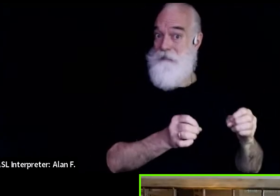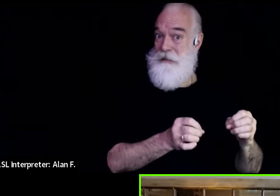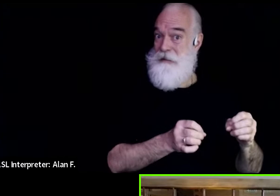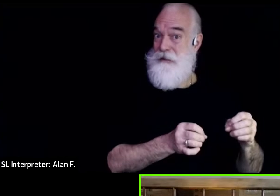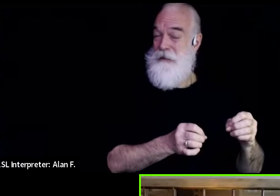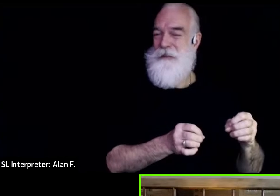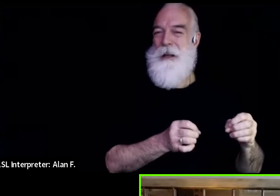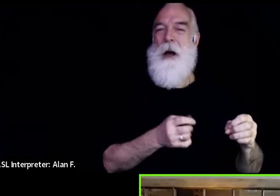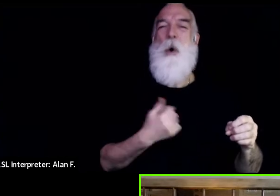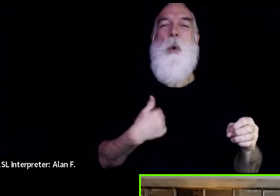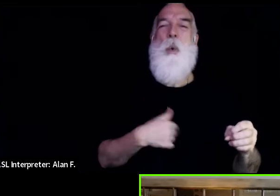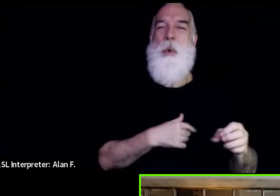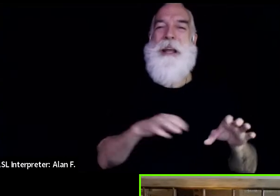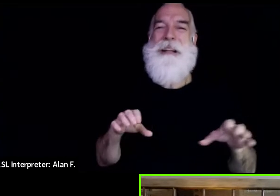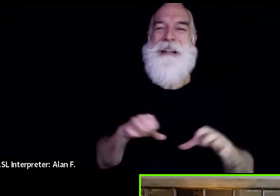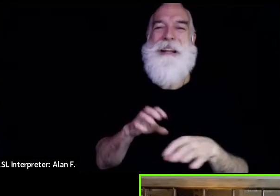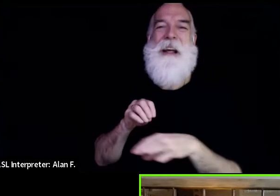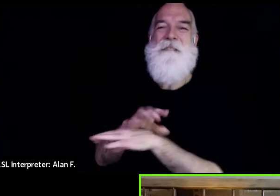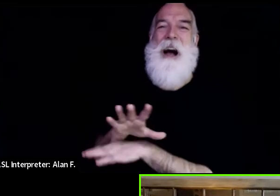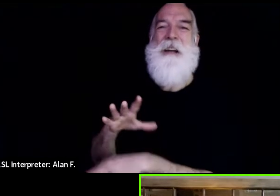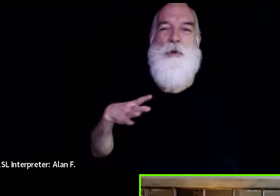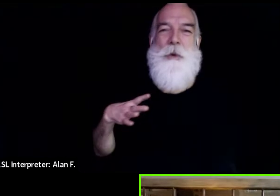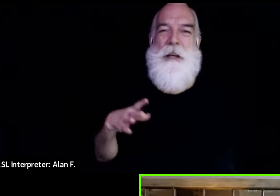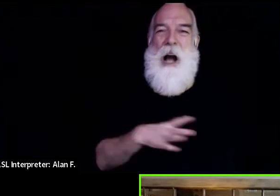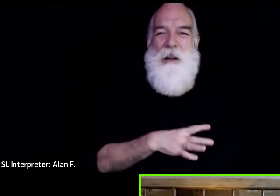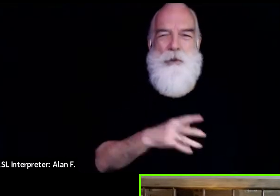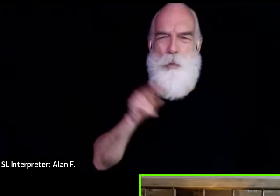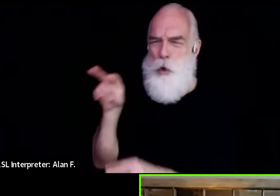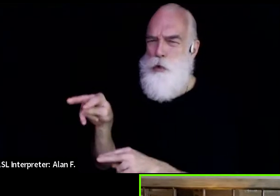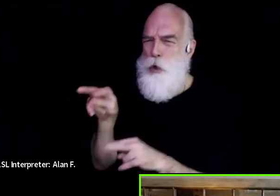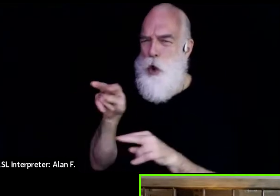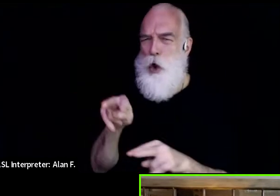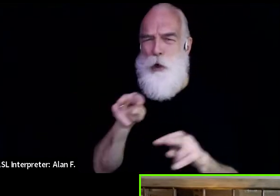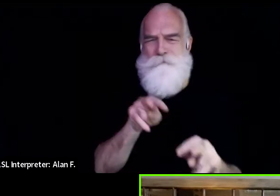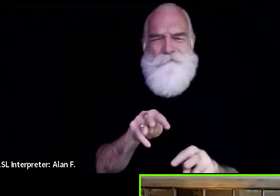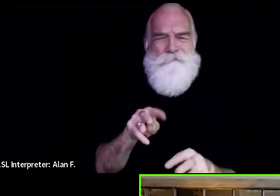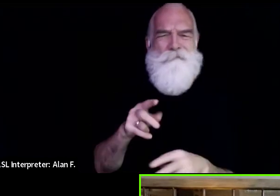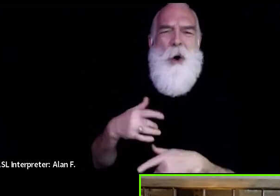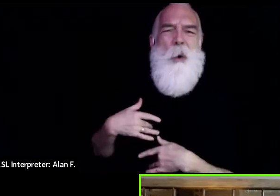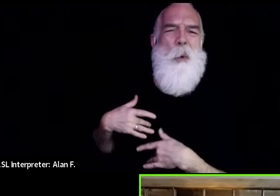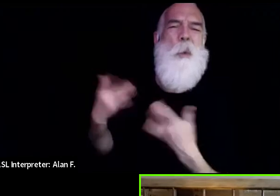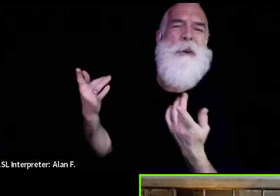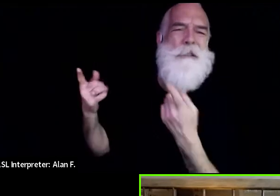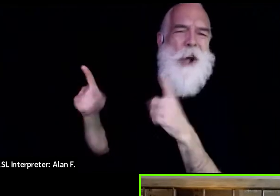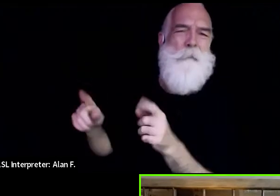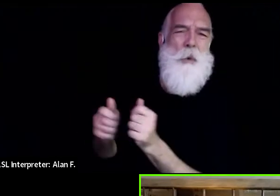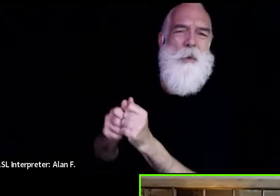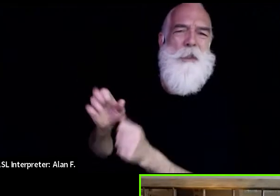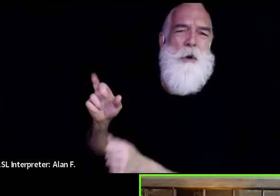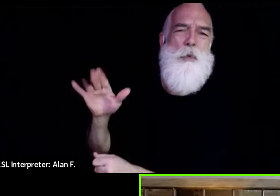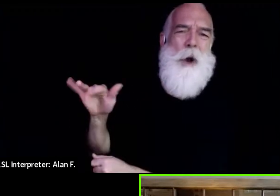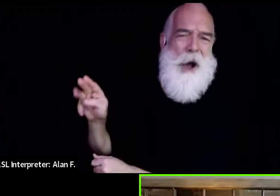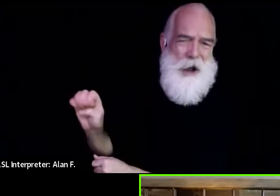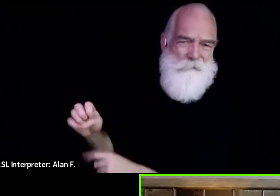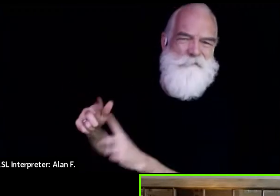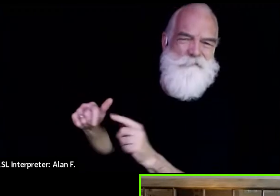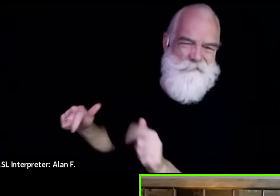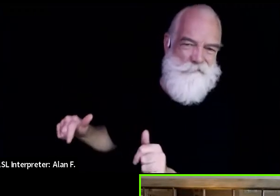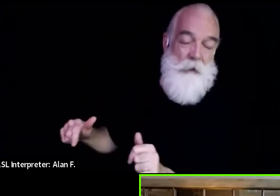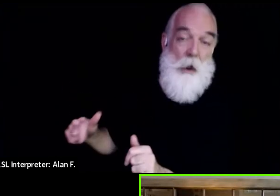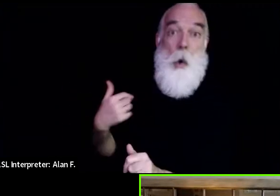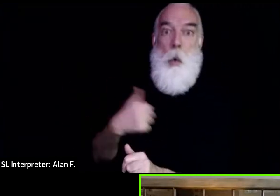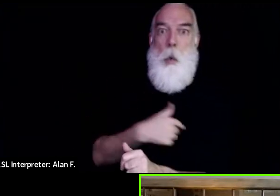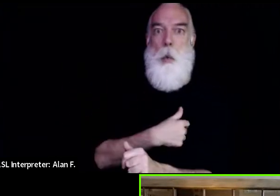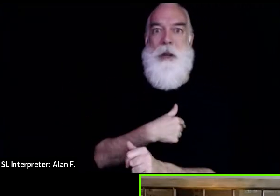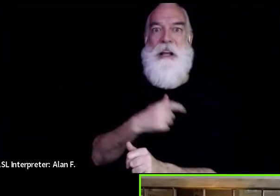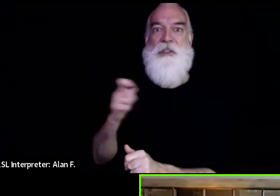a advisory council to take a look at where we were with crime, et cetera. We sent out